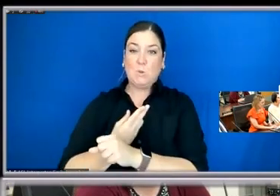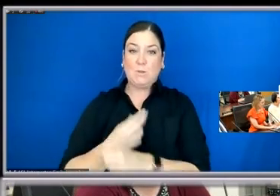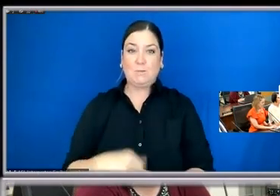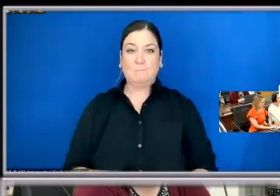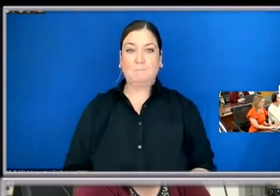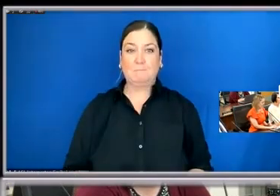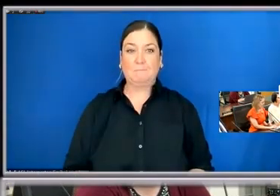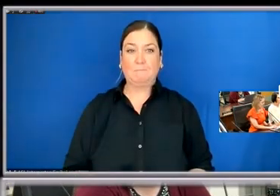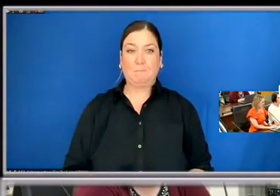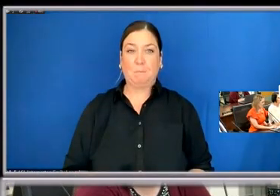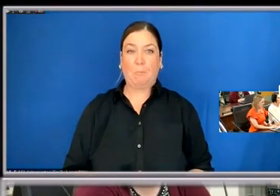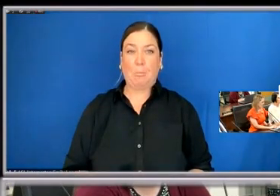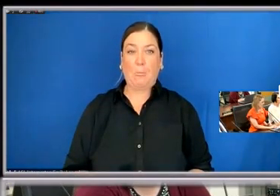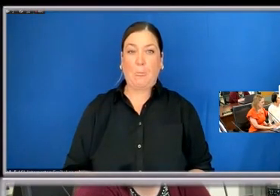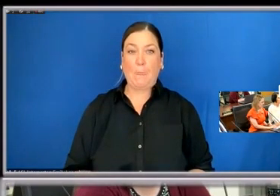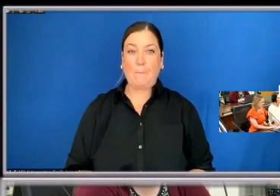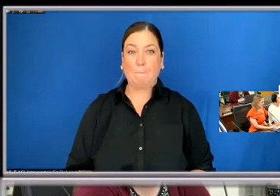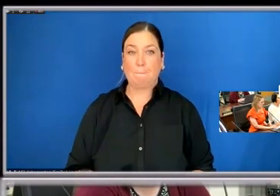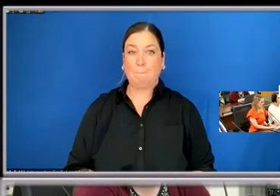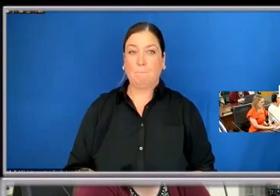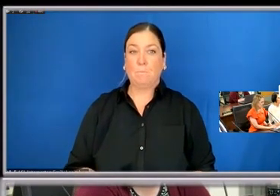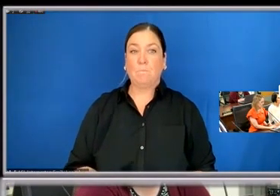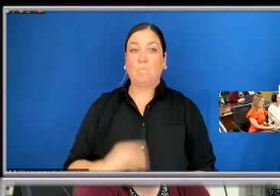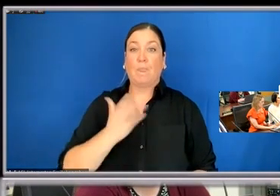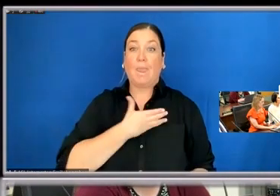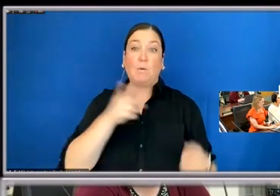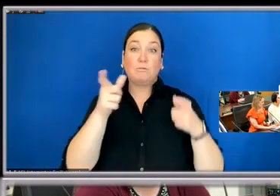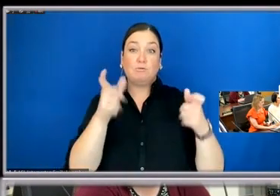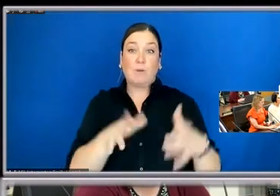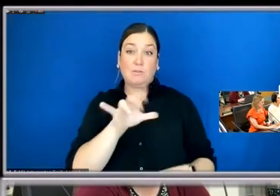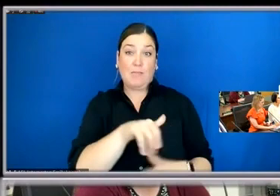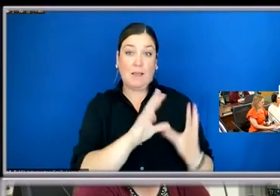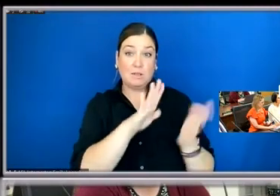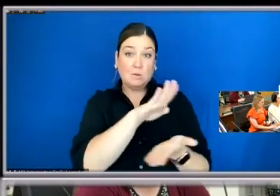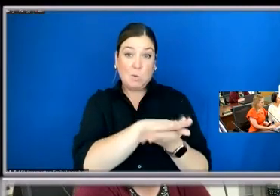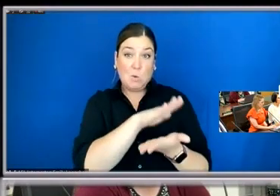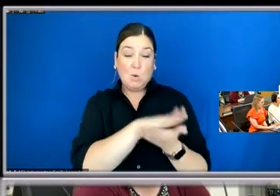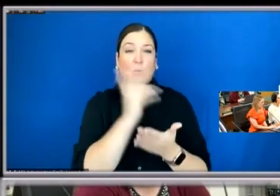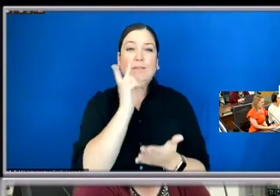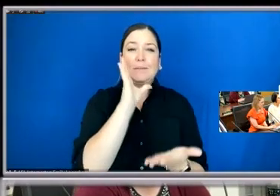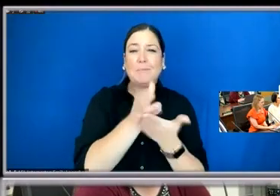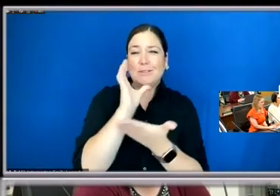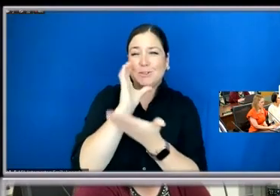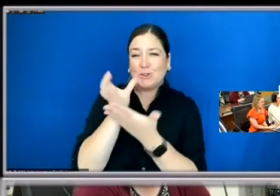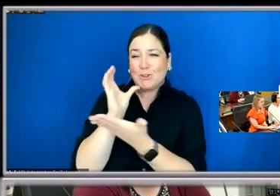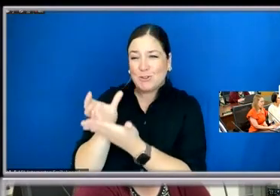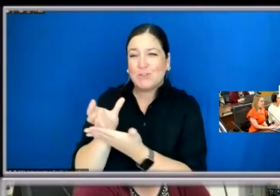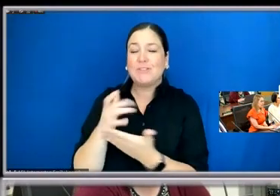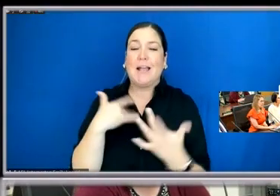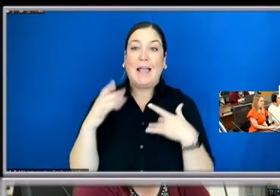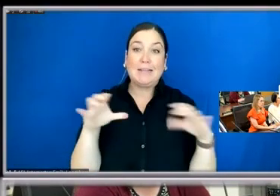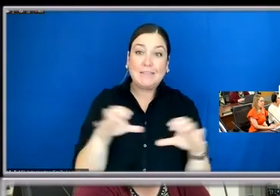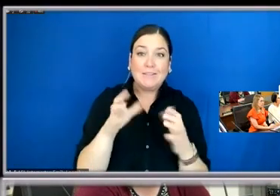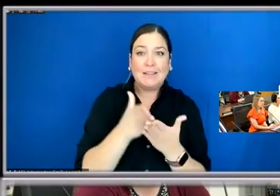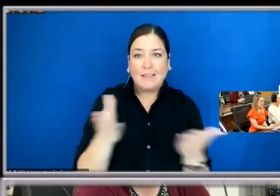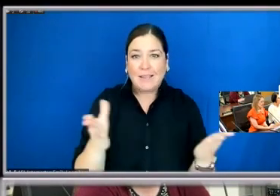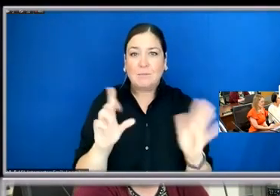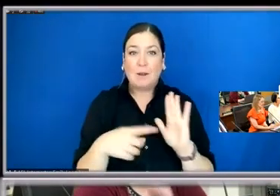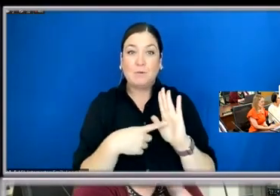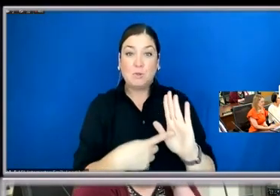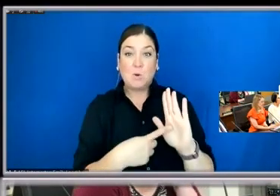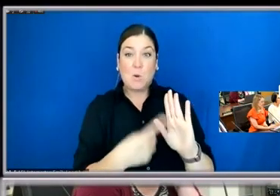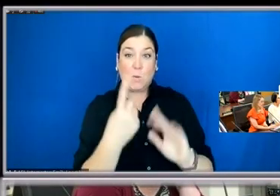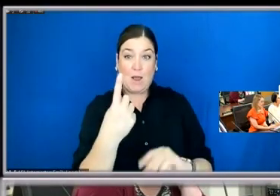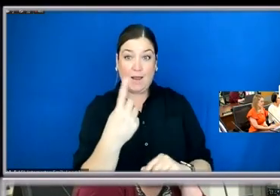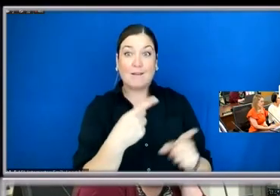back over here. I'm going to have the director of that school. You can see all the pictures here. These are just activities we've done, but I'm going to highlight this one because it